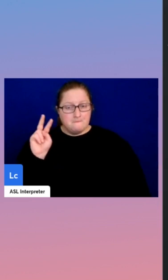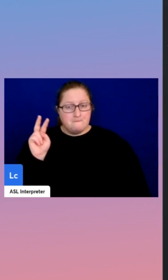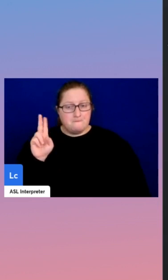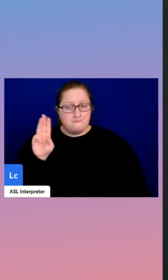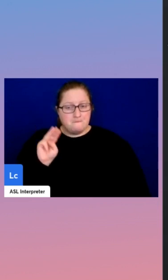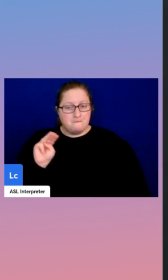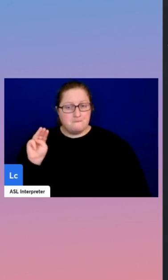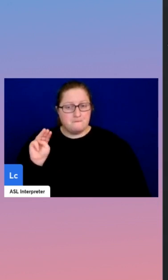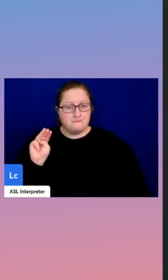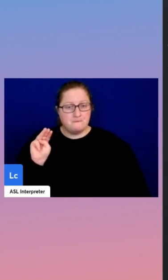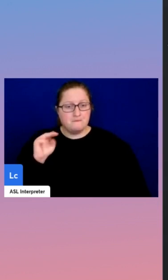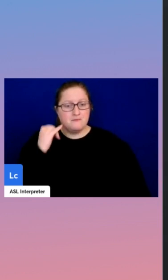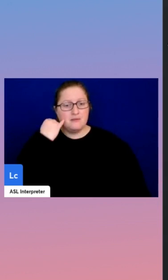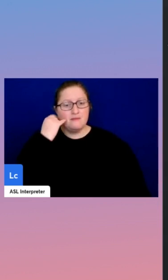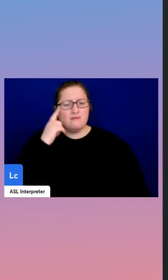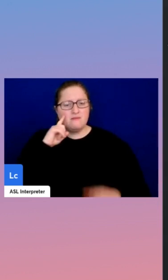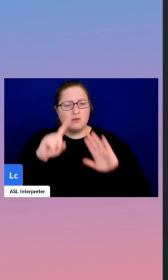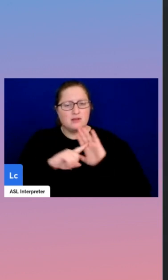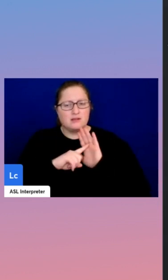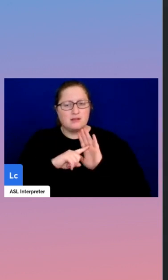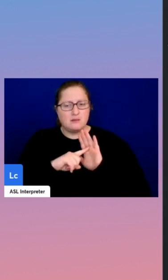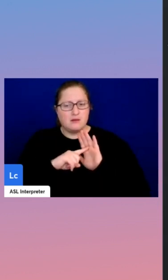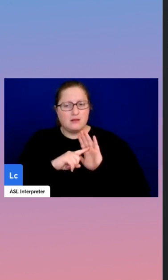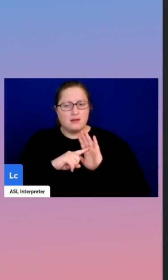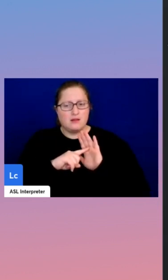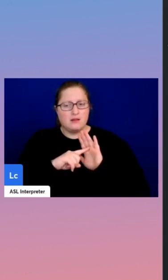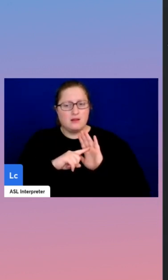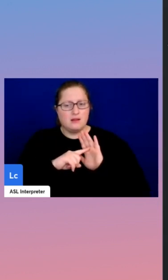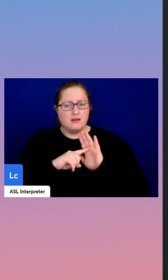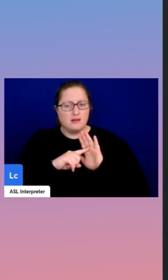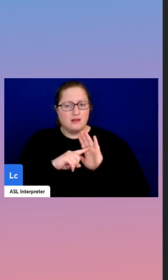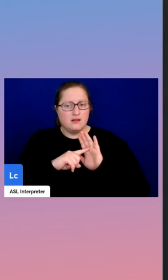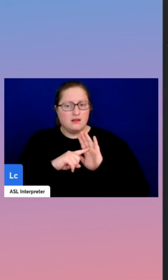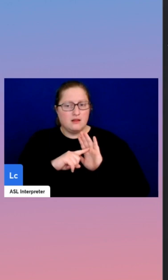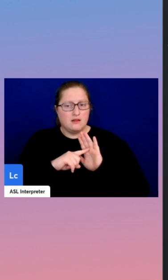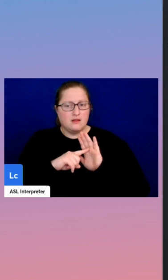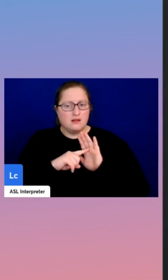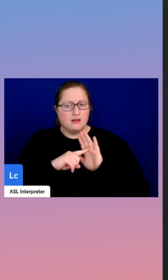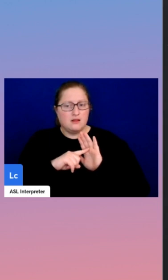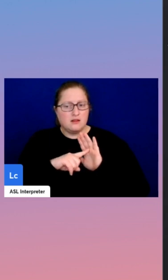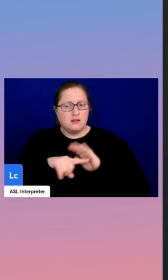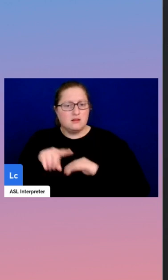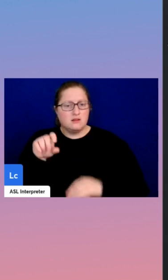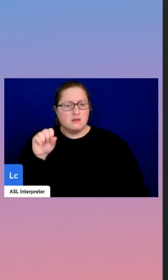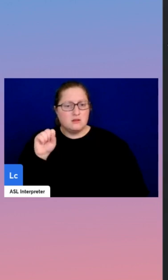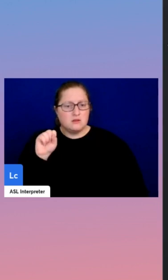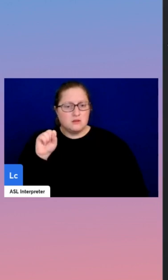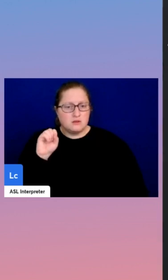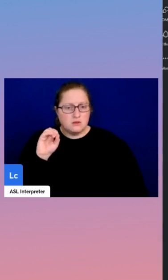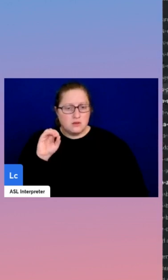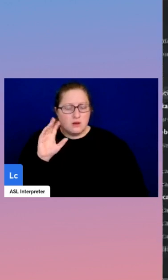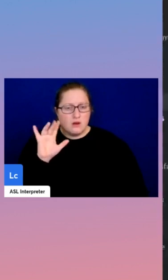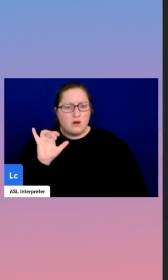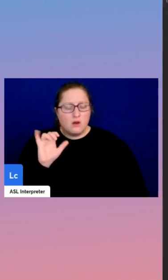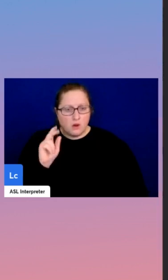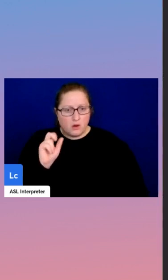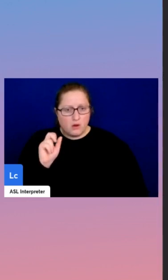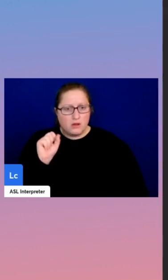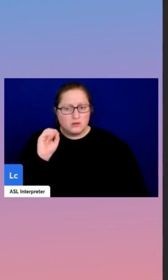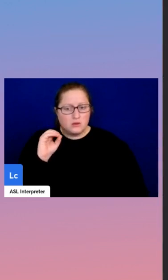if we take, for example, so this is the message which told us, okay, so if we take